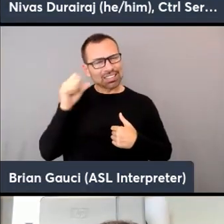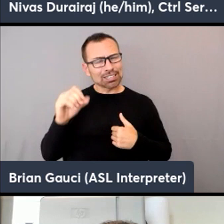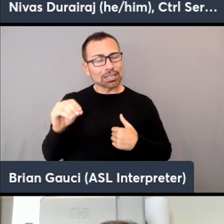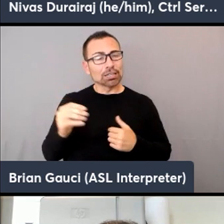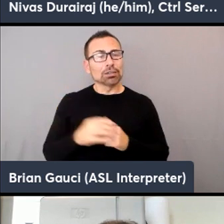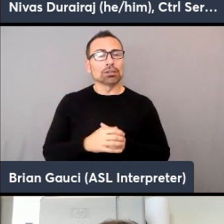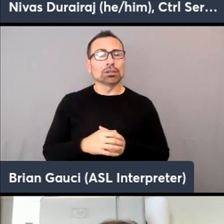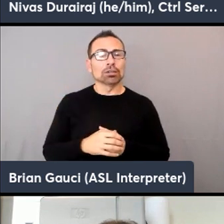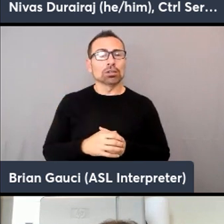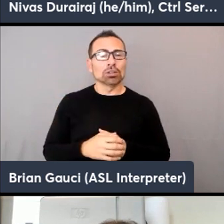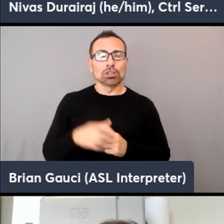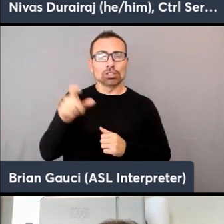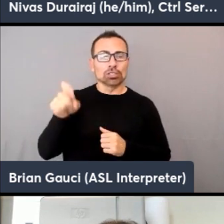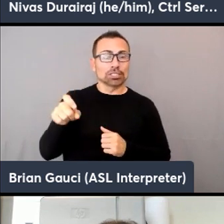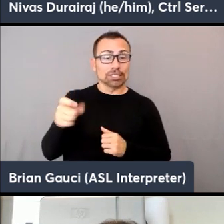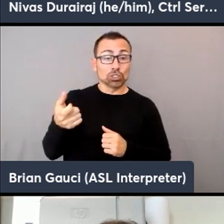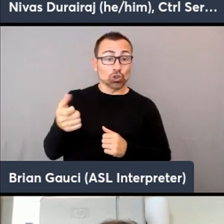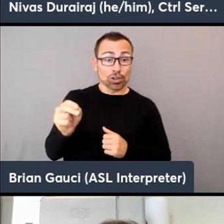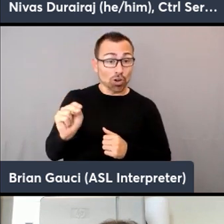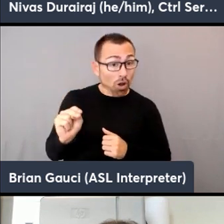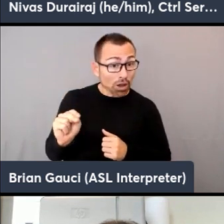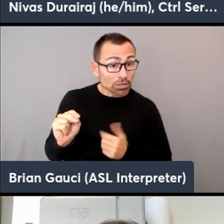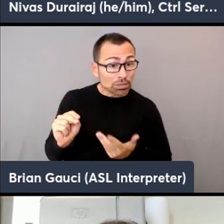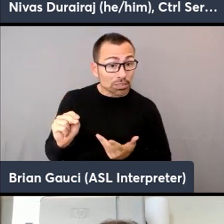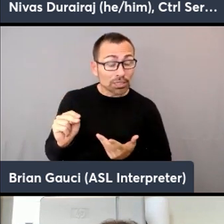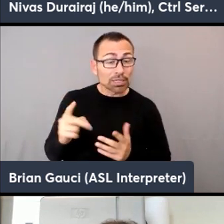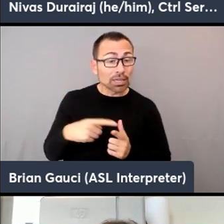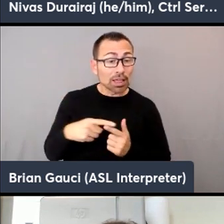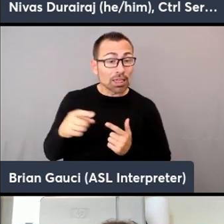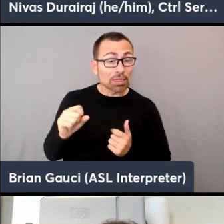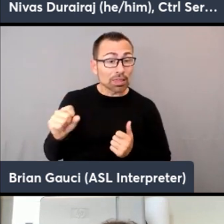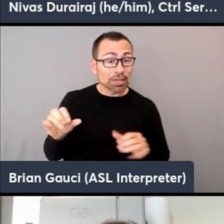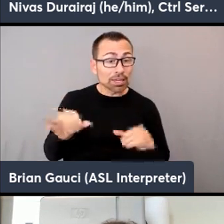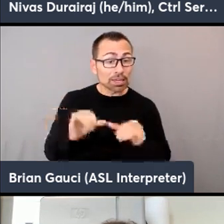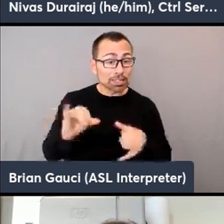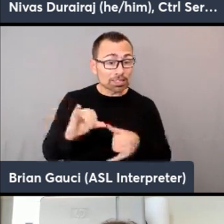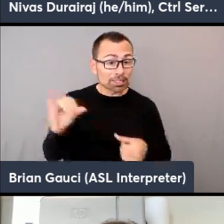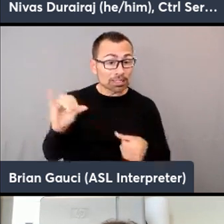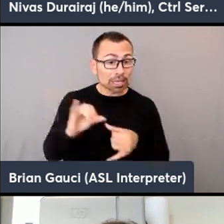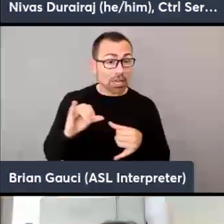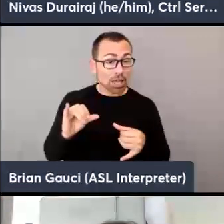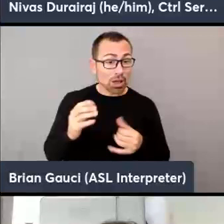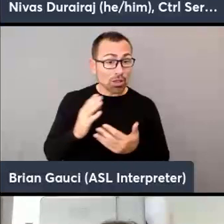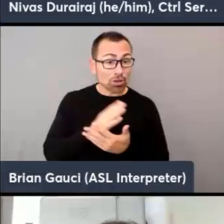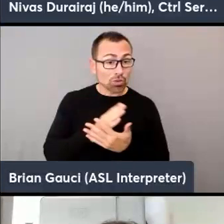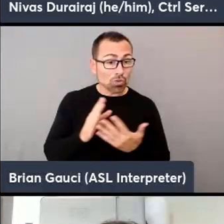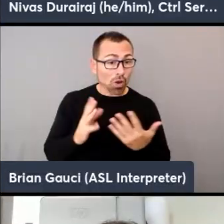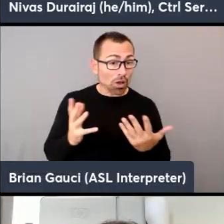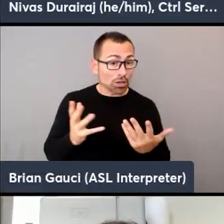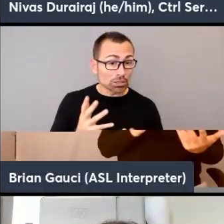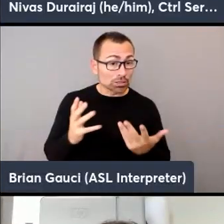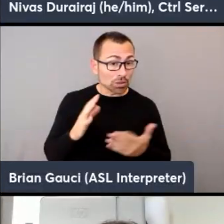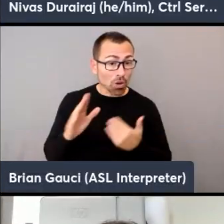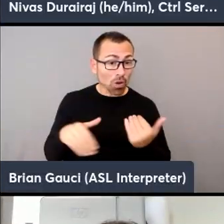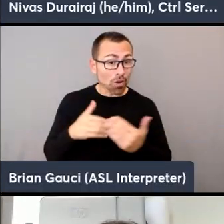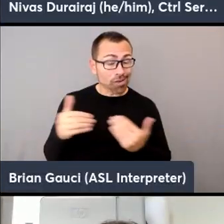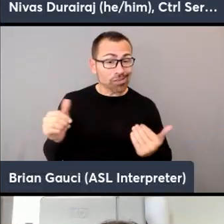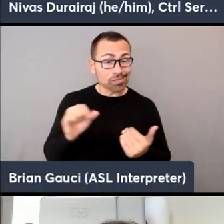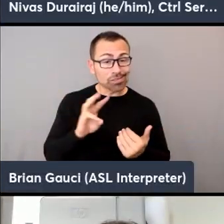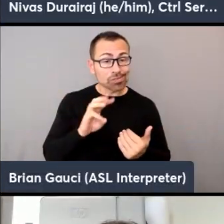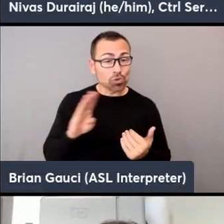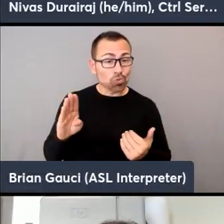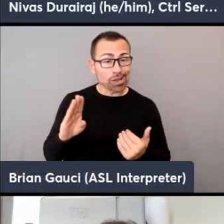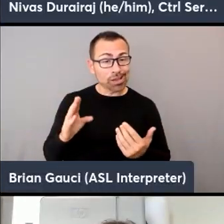like you just need to turn it on, and then it can scale across all of the web applications or